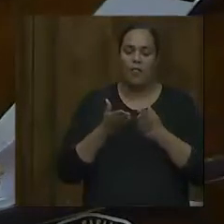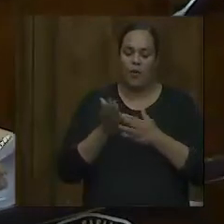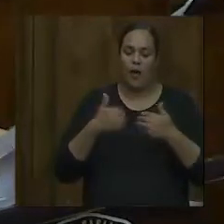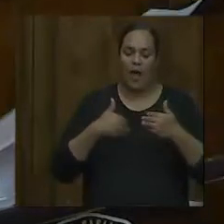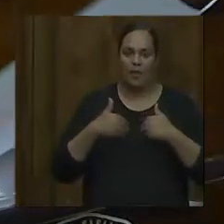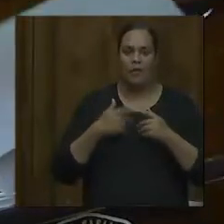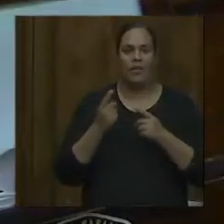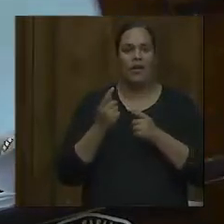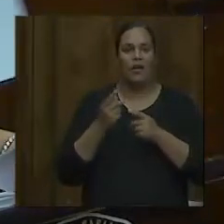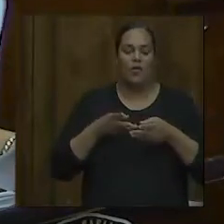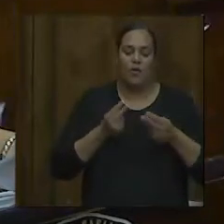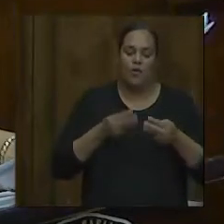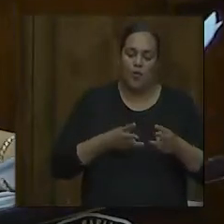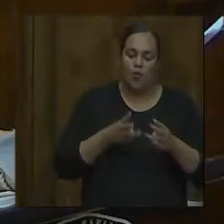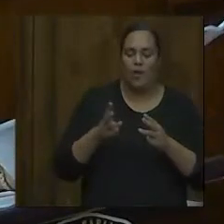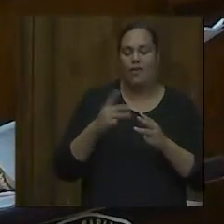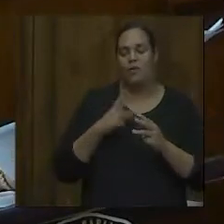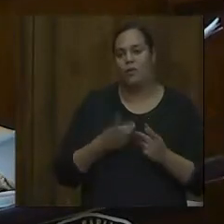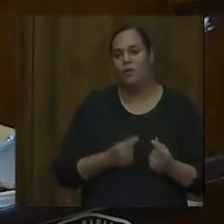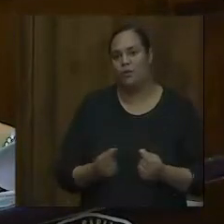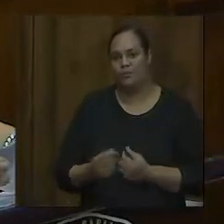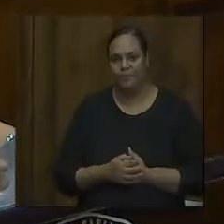van tradisionele chirurge en versorgers.